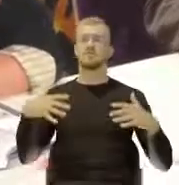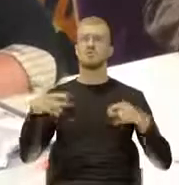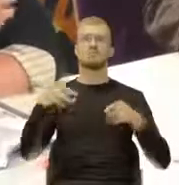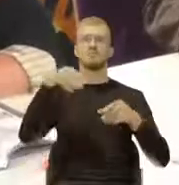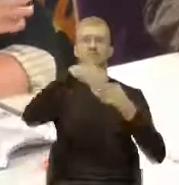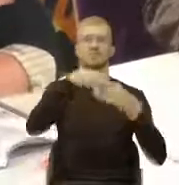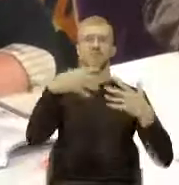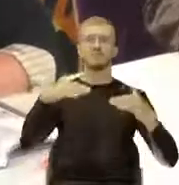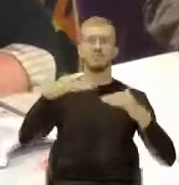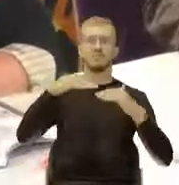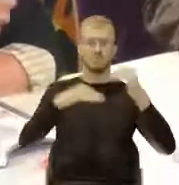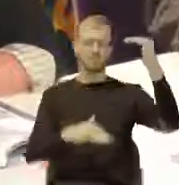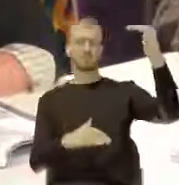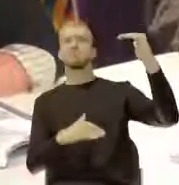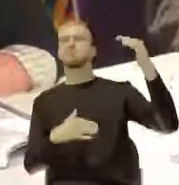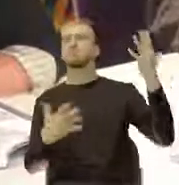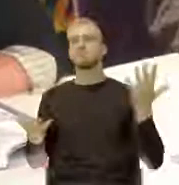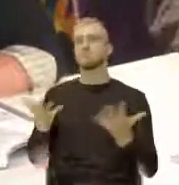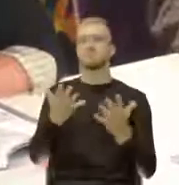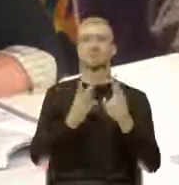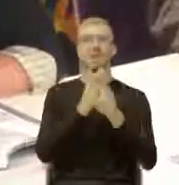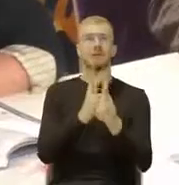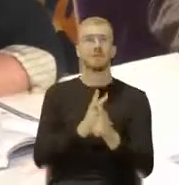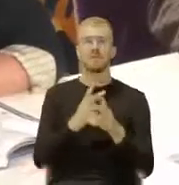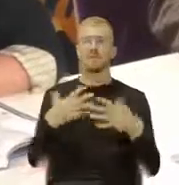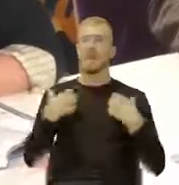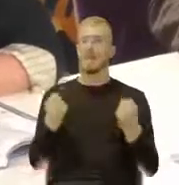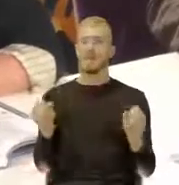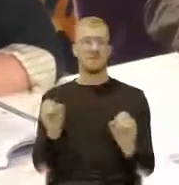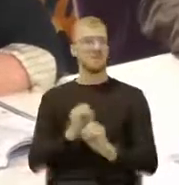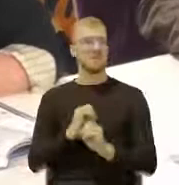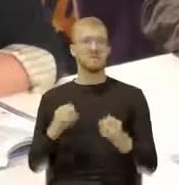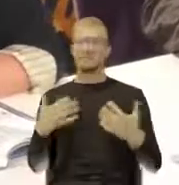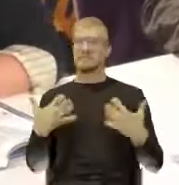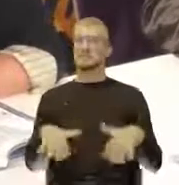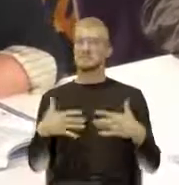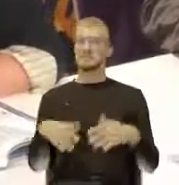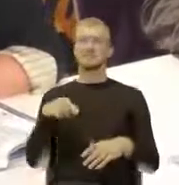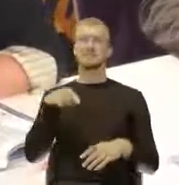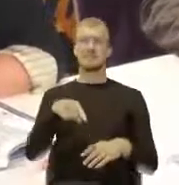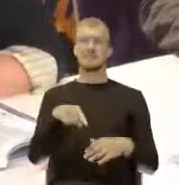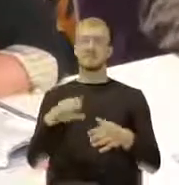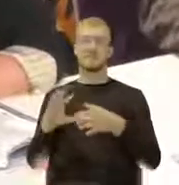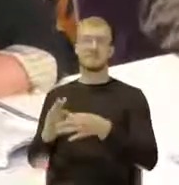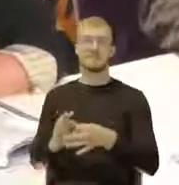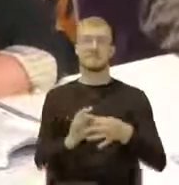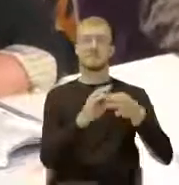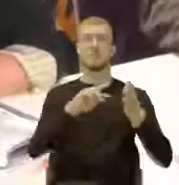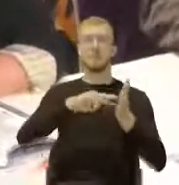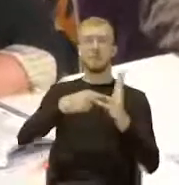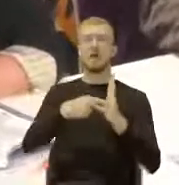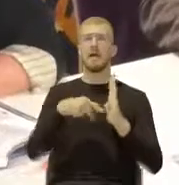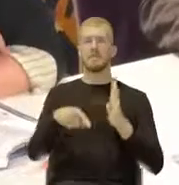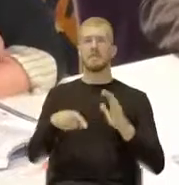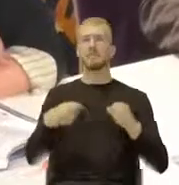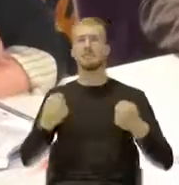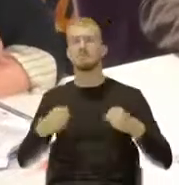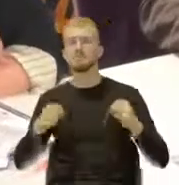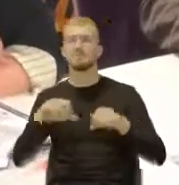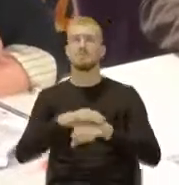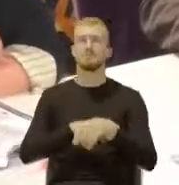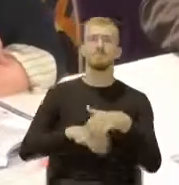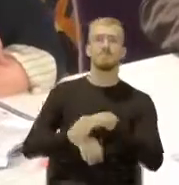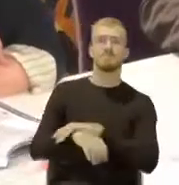a common agenda for all local government and cities. So we would like to address